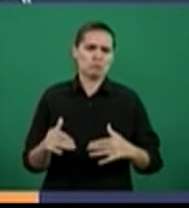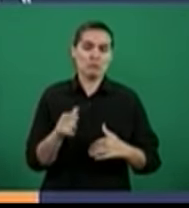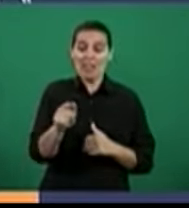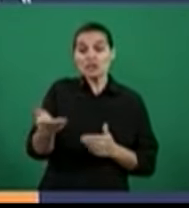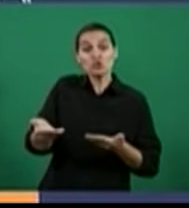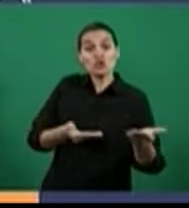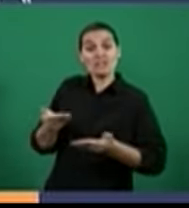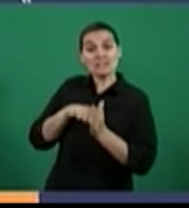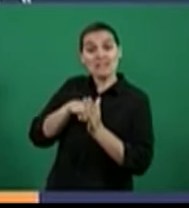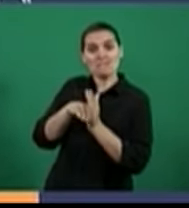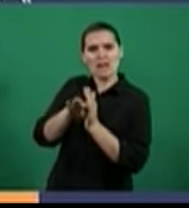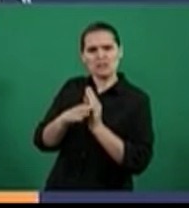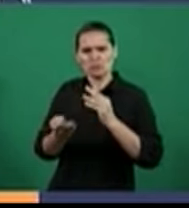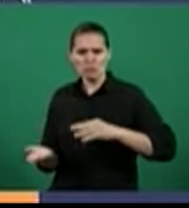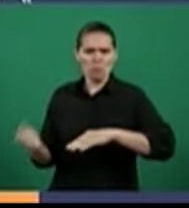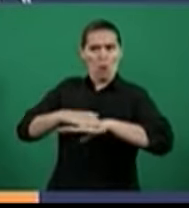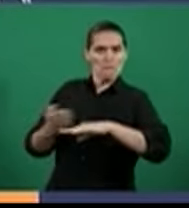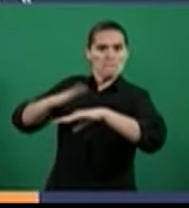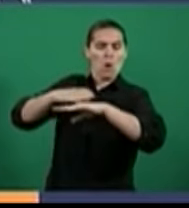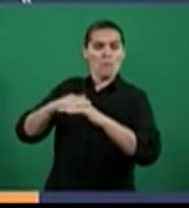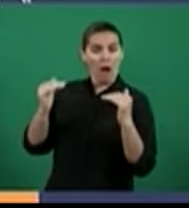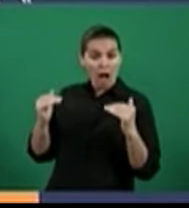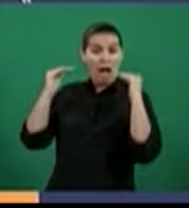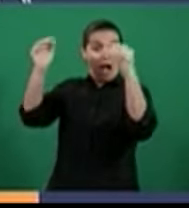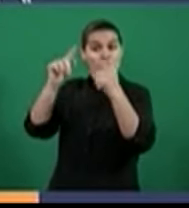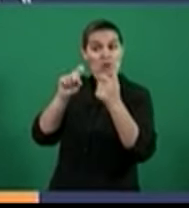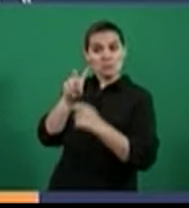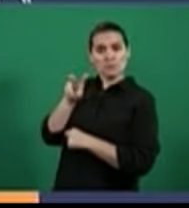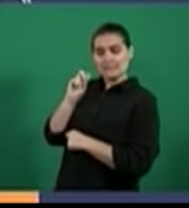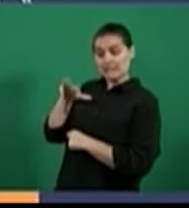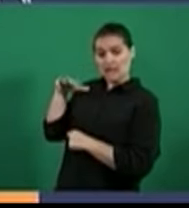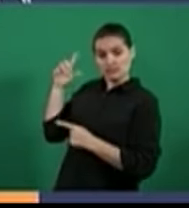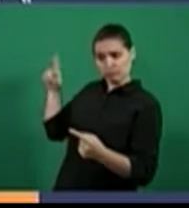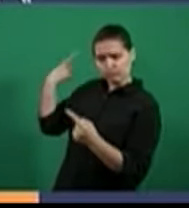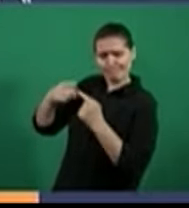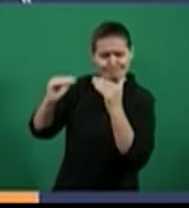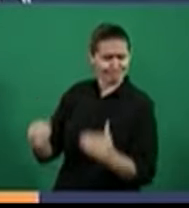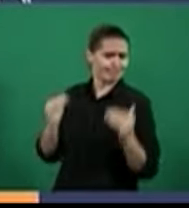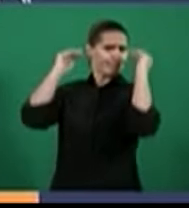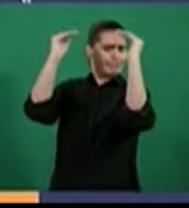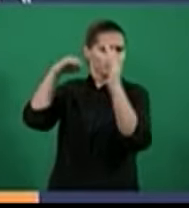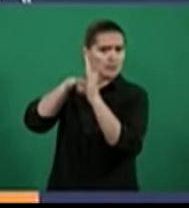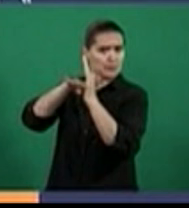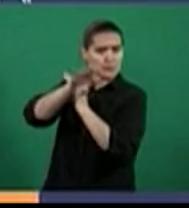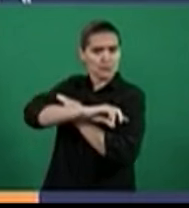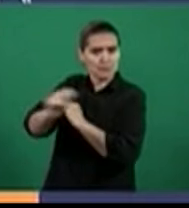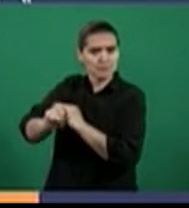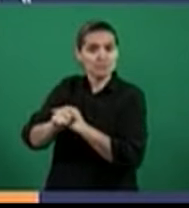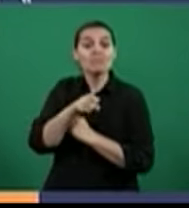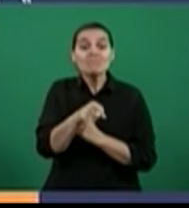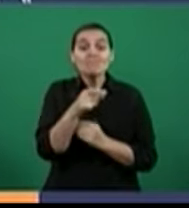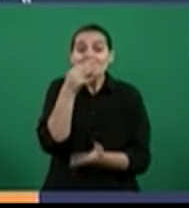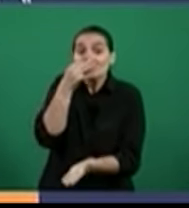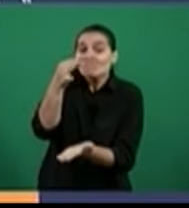is now at its highest since 2019. This suggests that South Africa